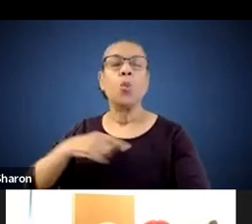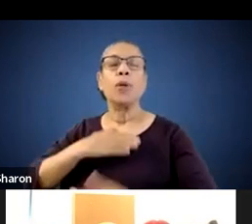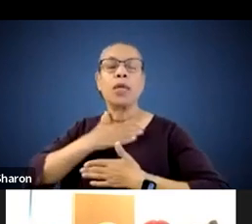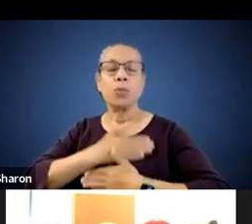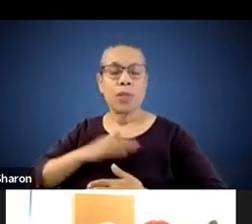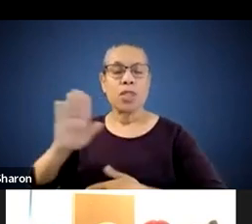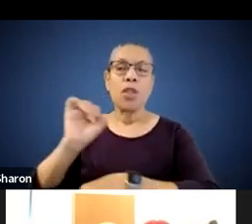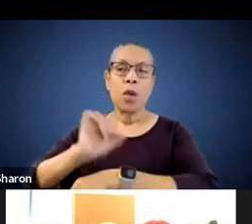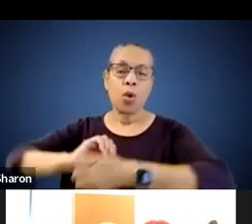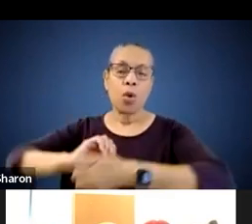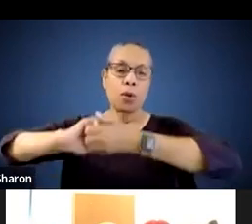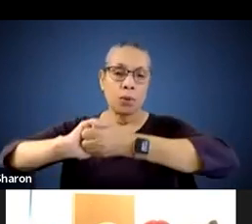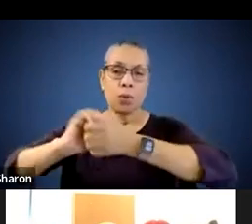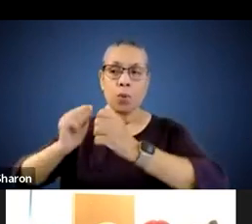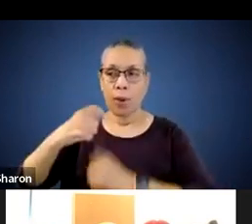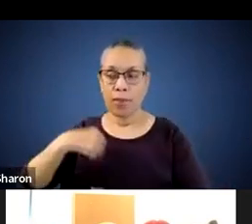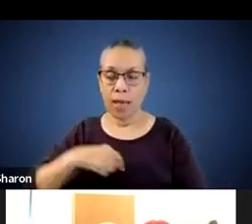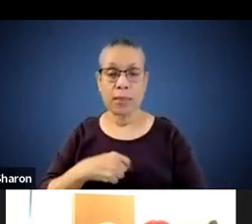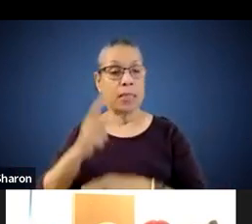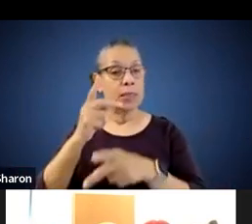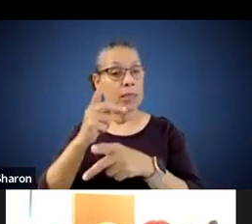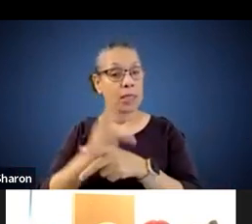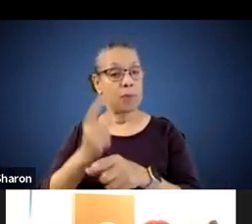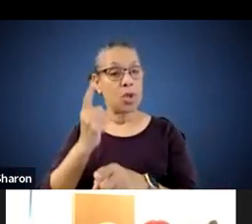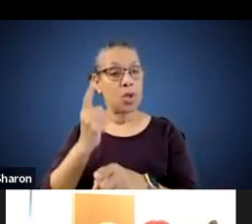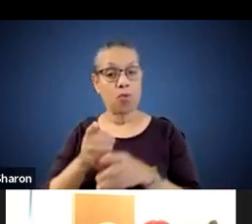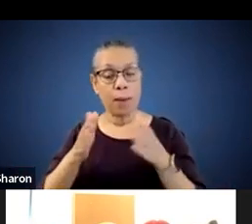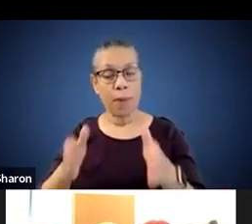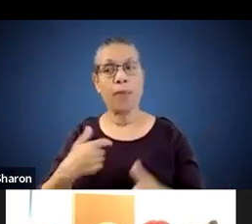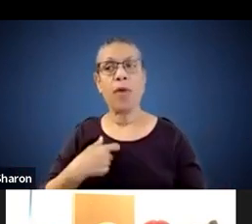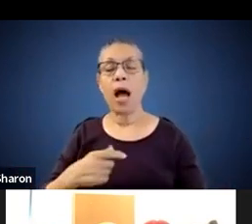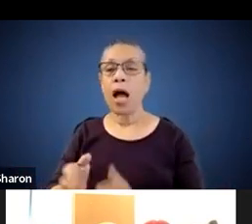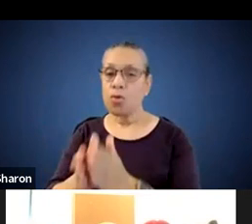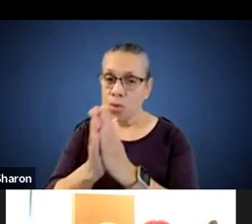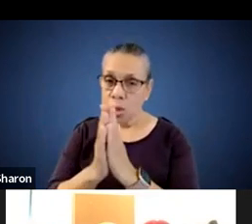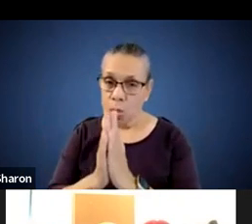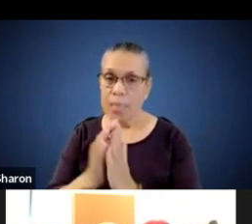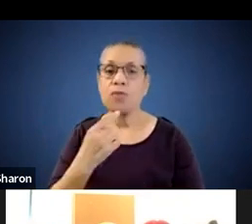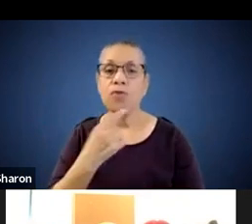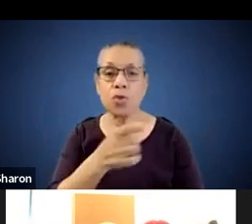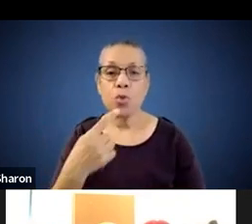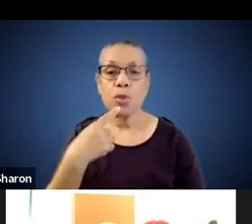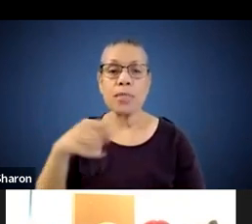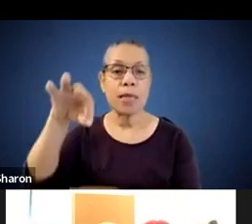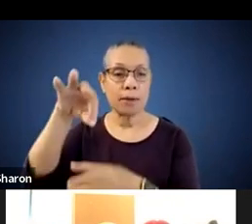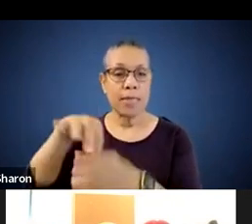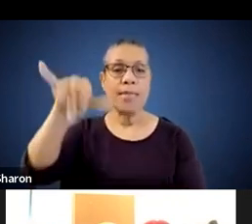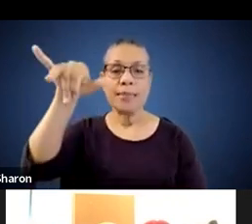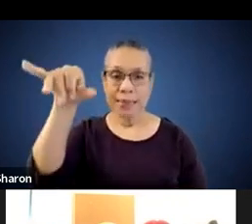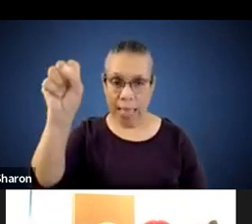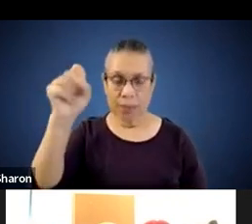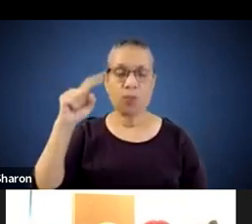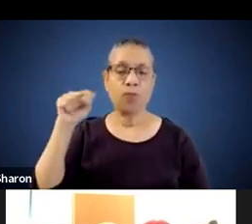continued partnership and I think in order to keep us on the right path I respectfully request a yes vote on tonight's Transportation vendor